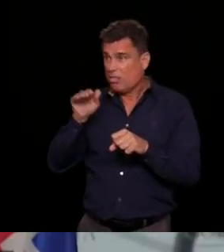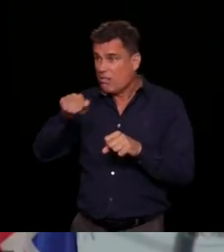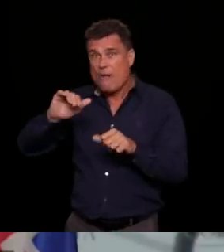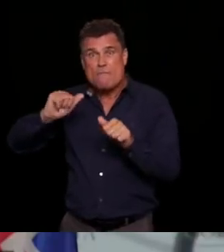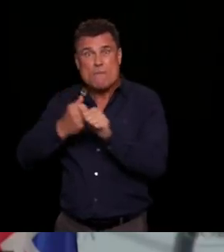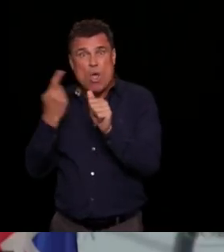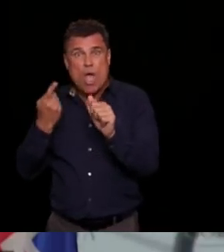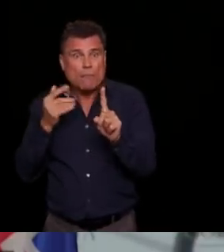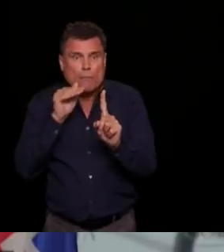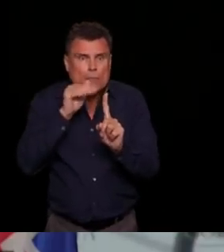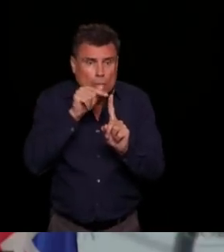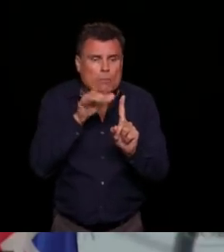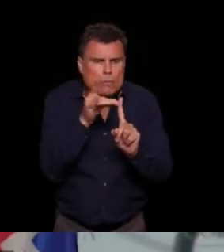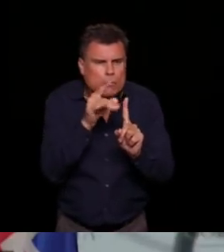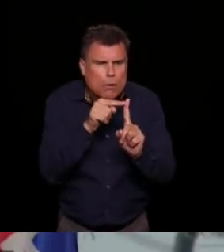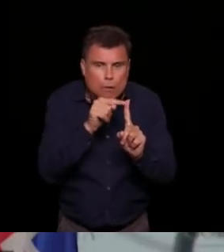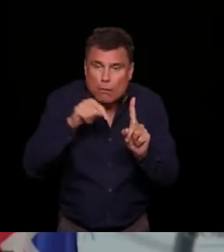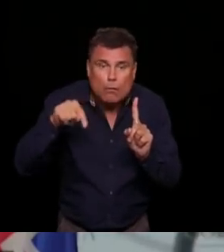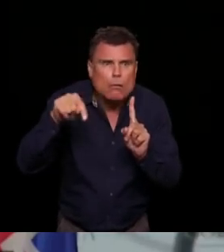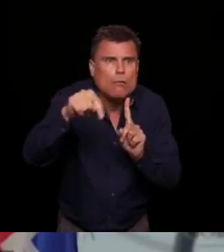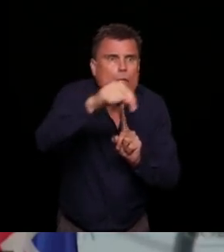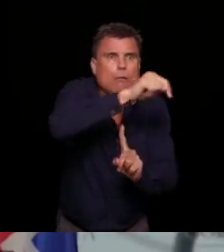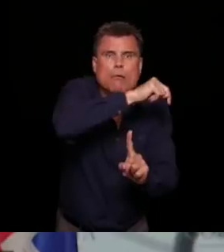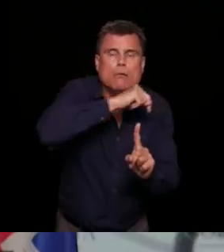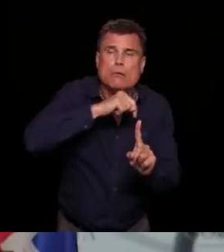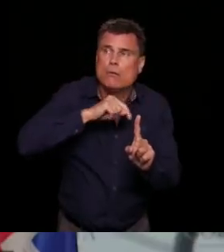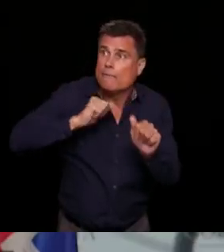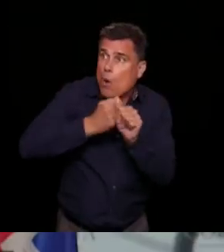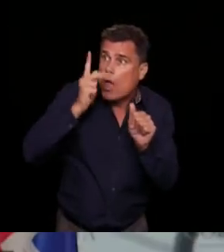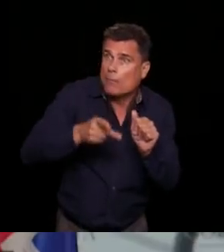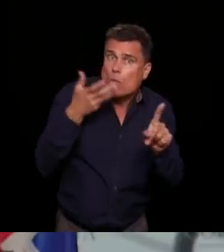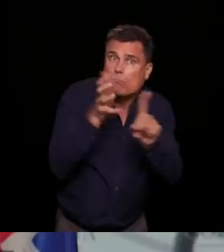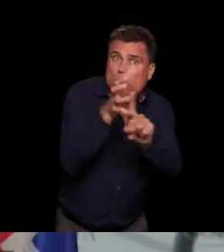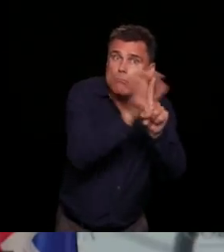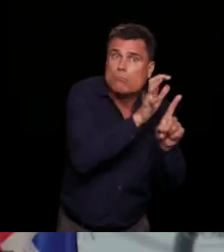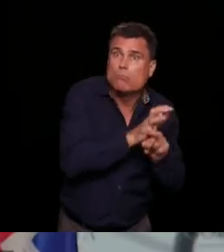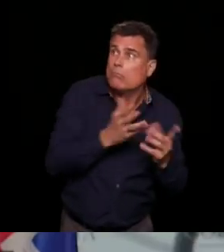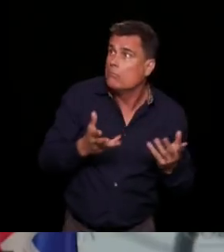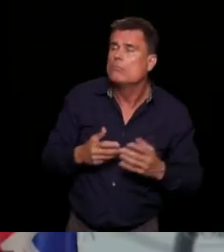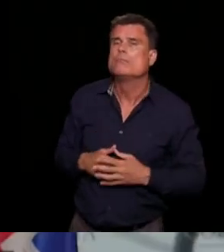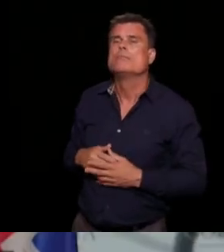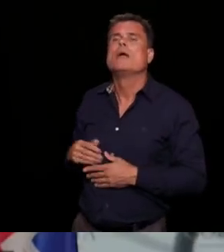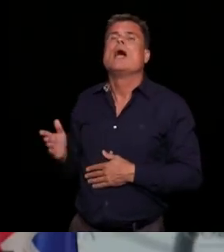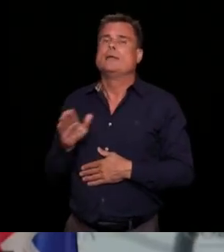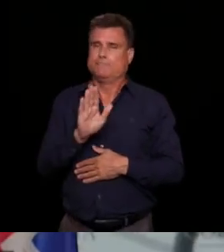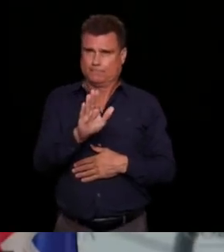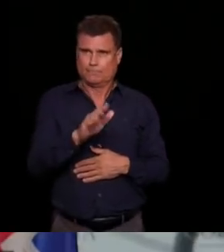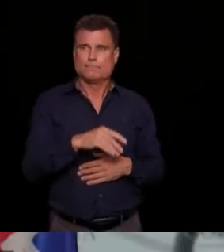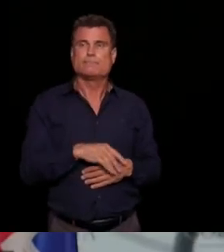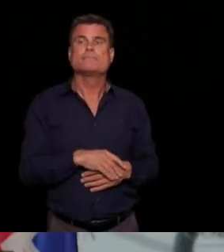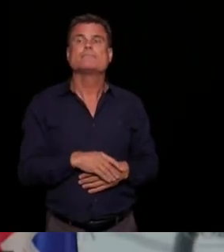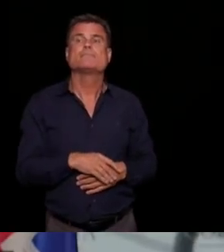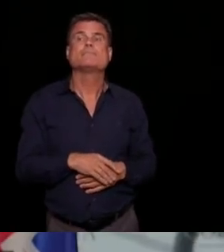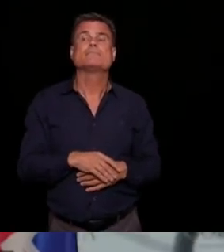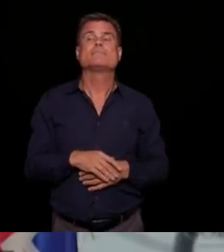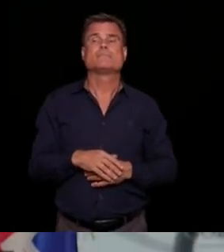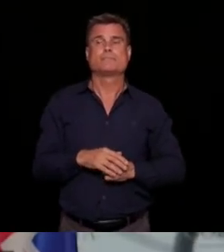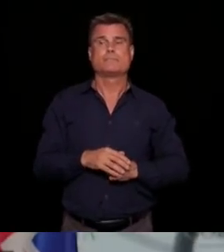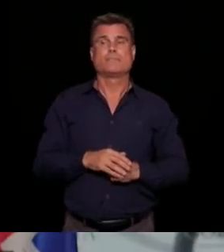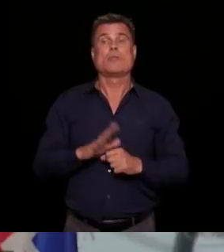classroom groups? No, actually the plans are very much designed first and foremost to prevent cases of